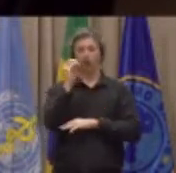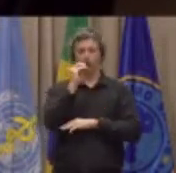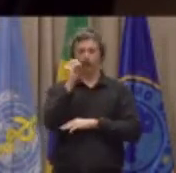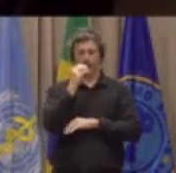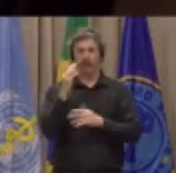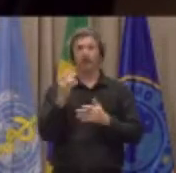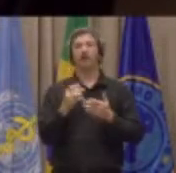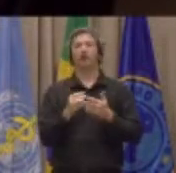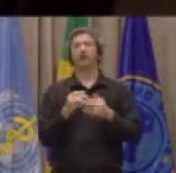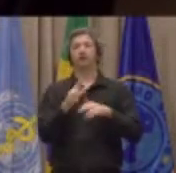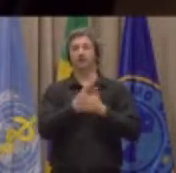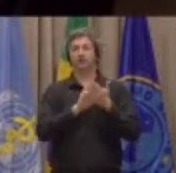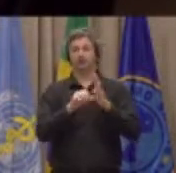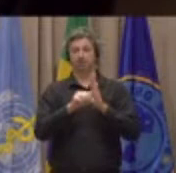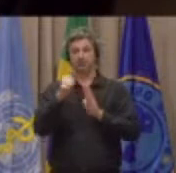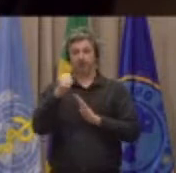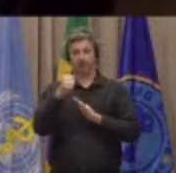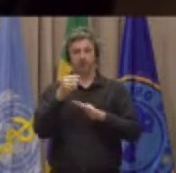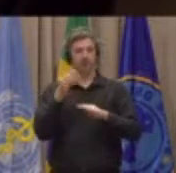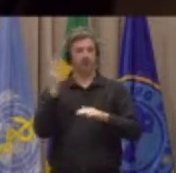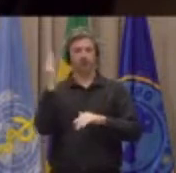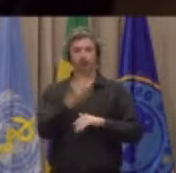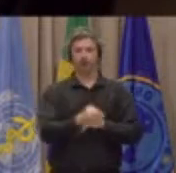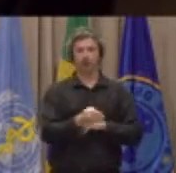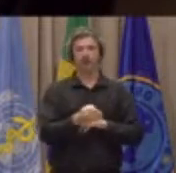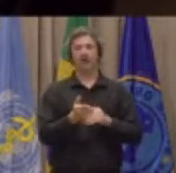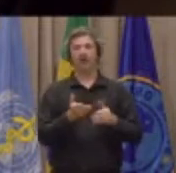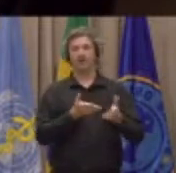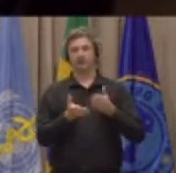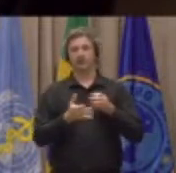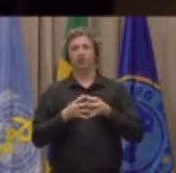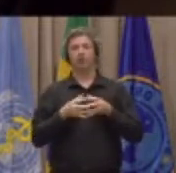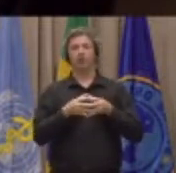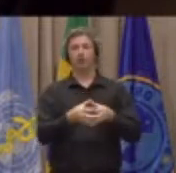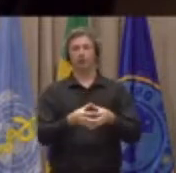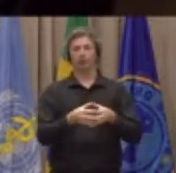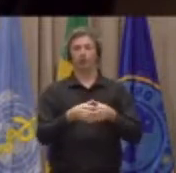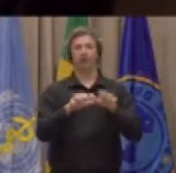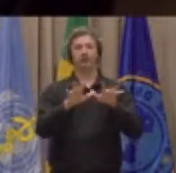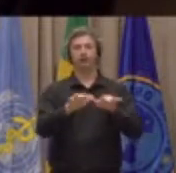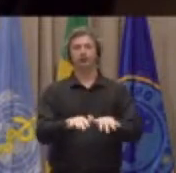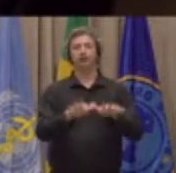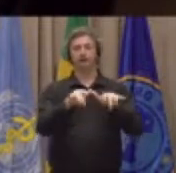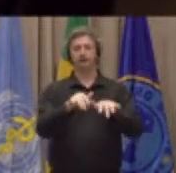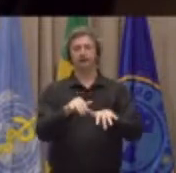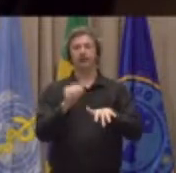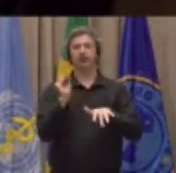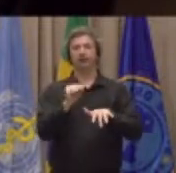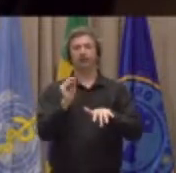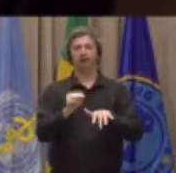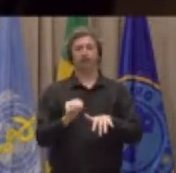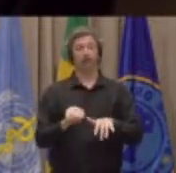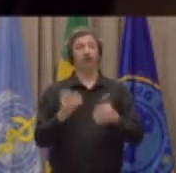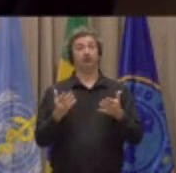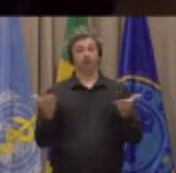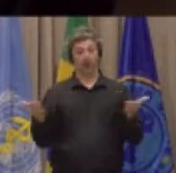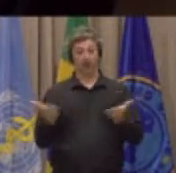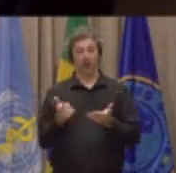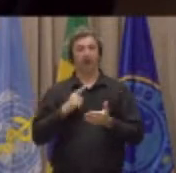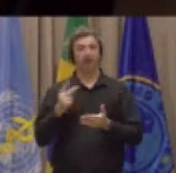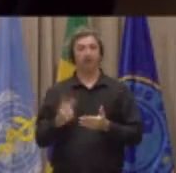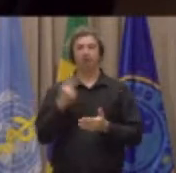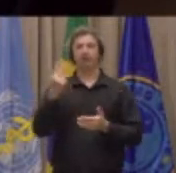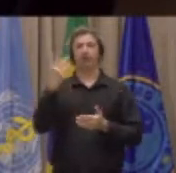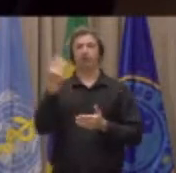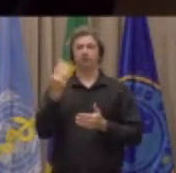that where the data inputs with extension teams has a very